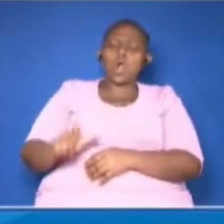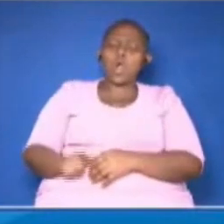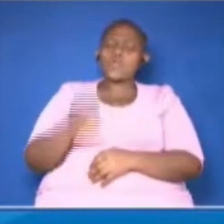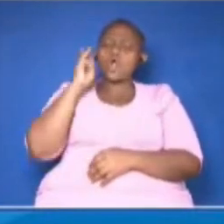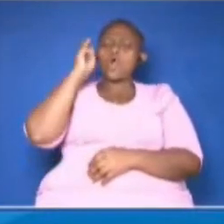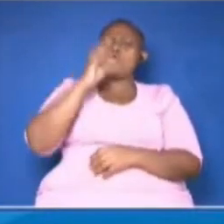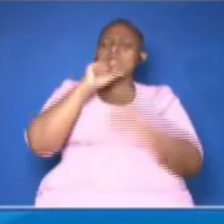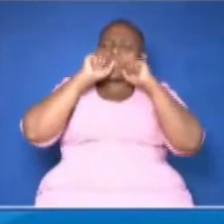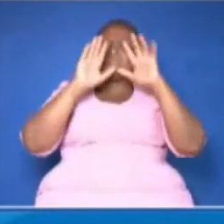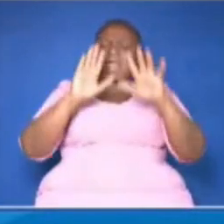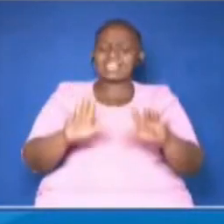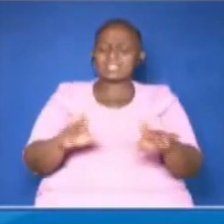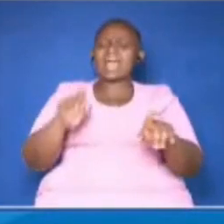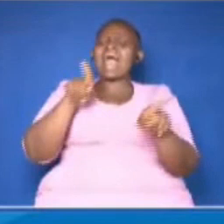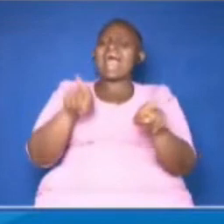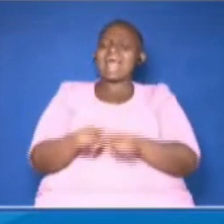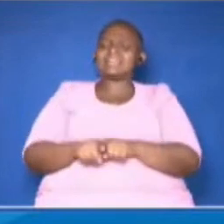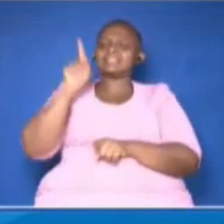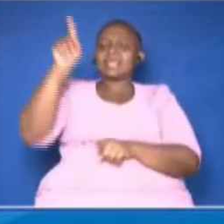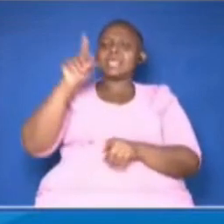you as he promised.